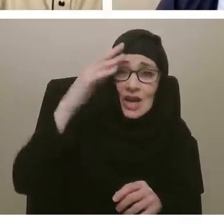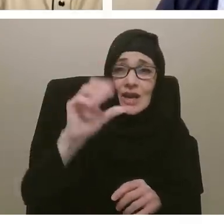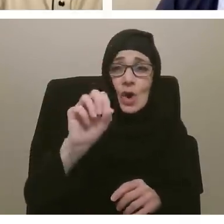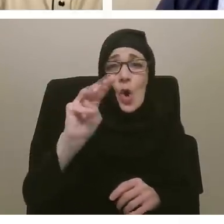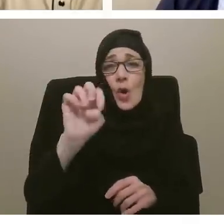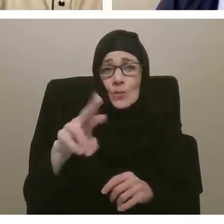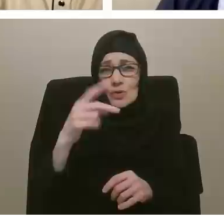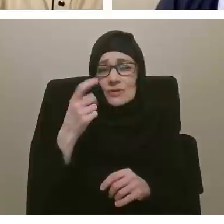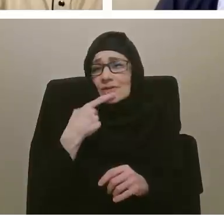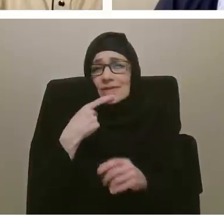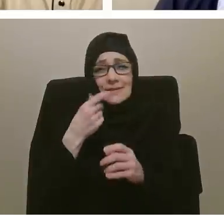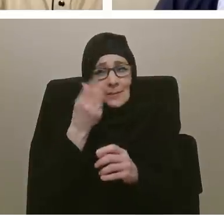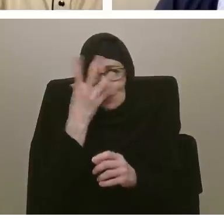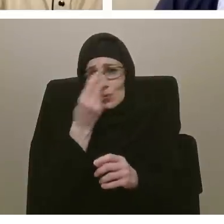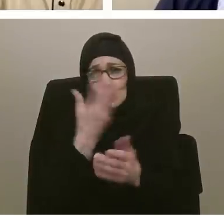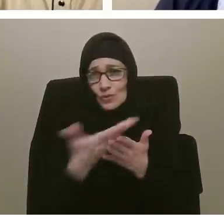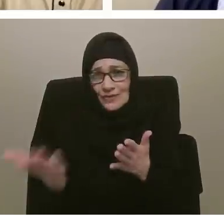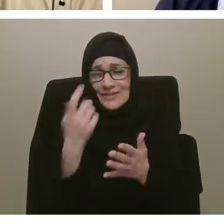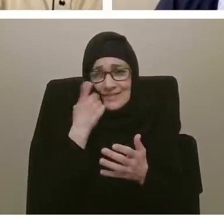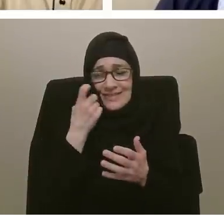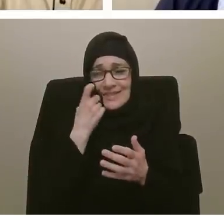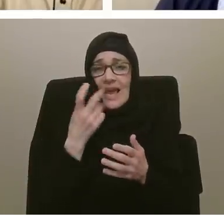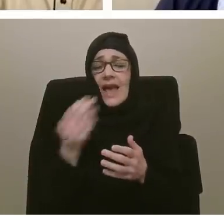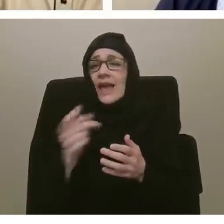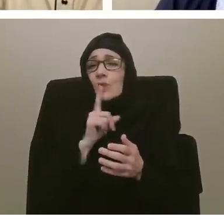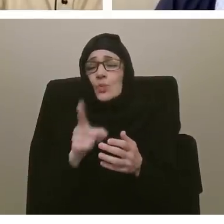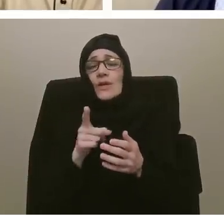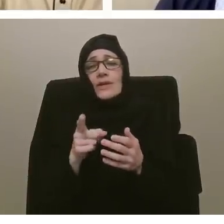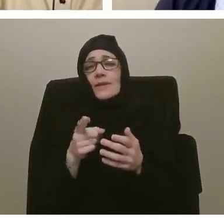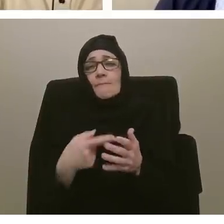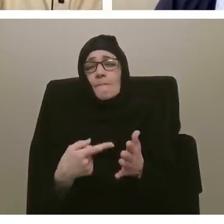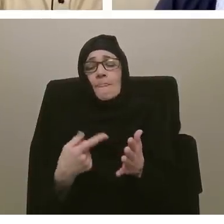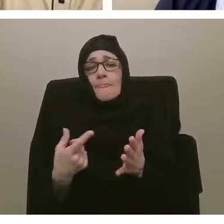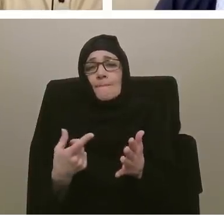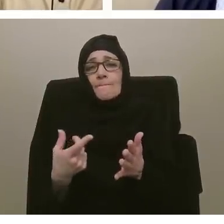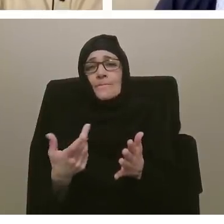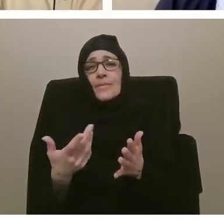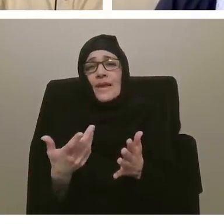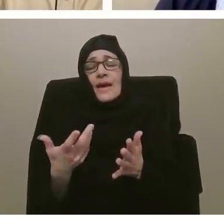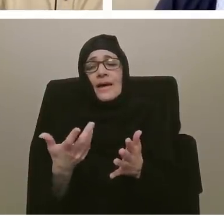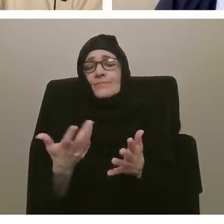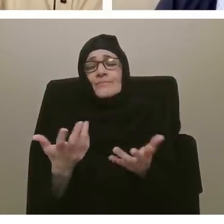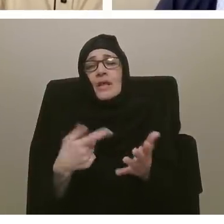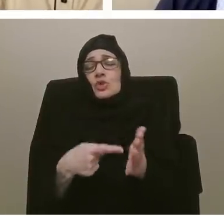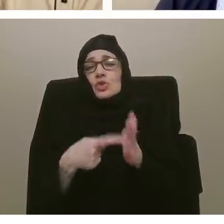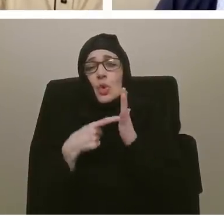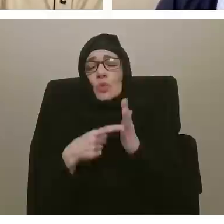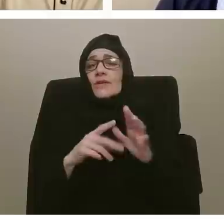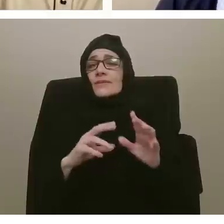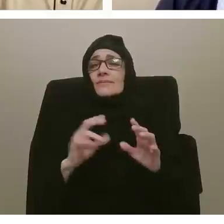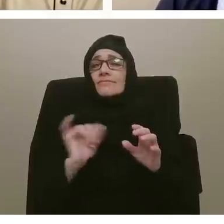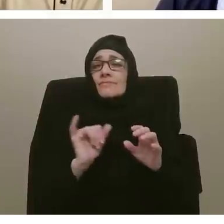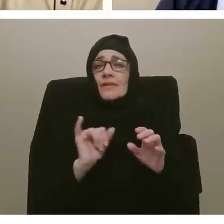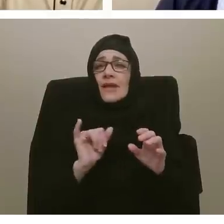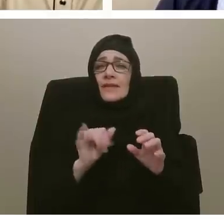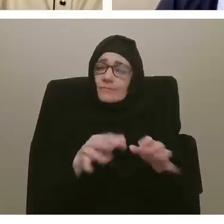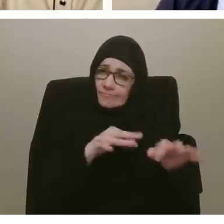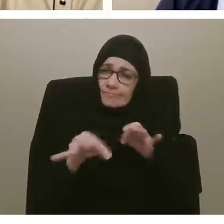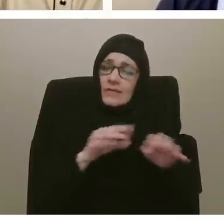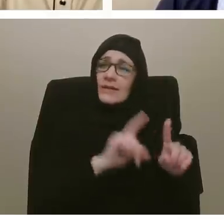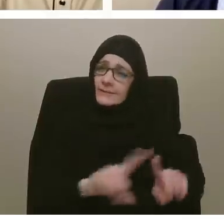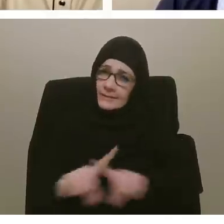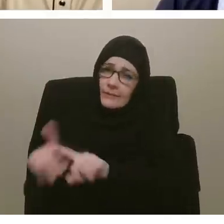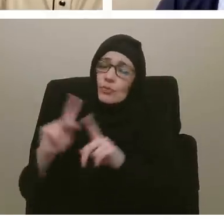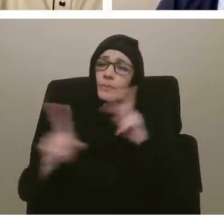right now in terms of taking us through kind of the types of people who engage the Book of Allah,